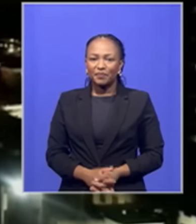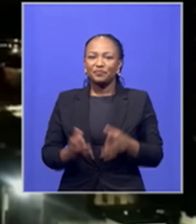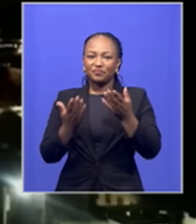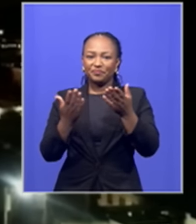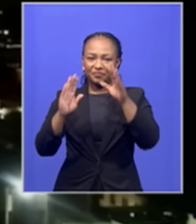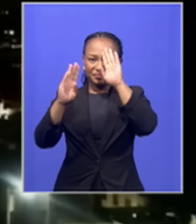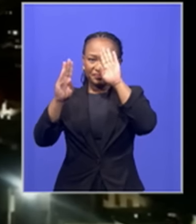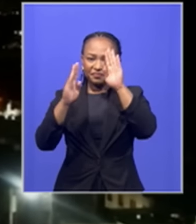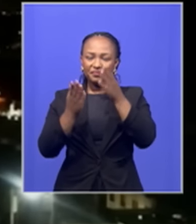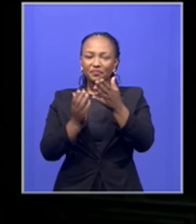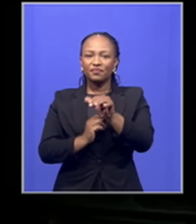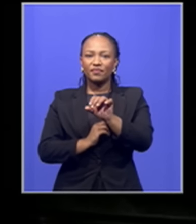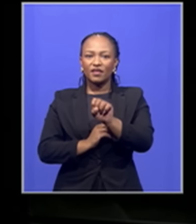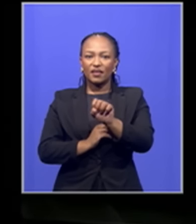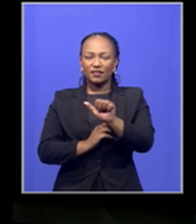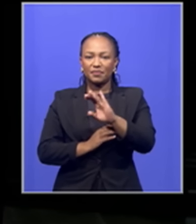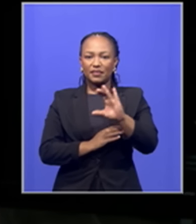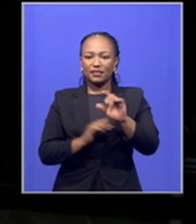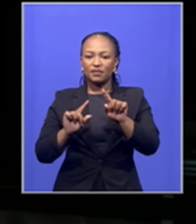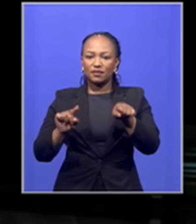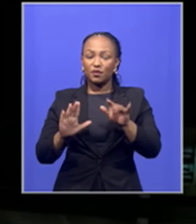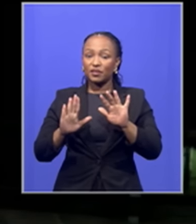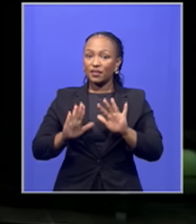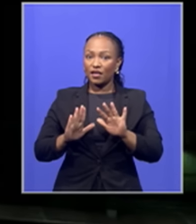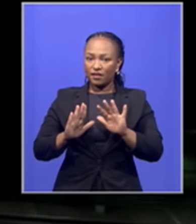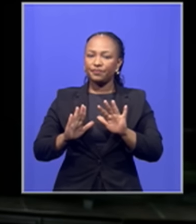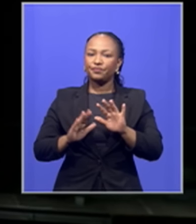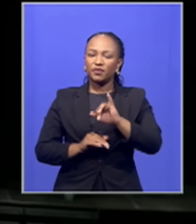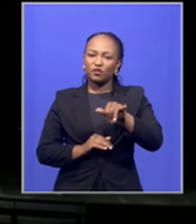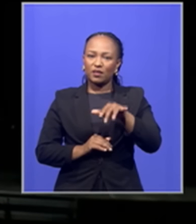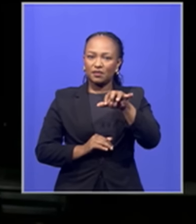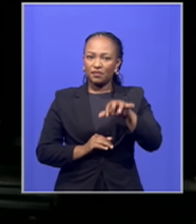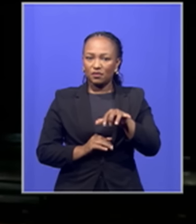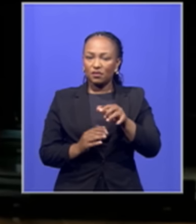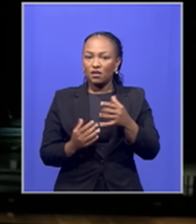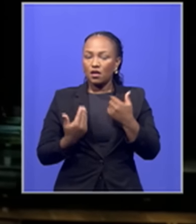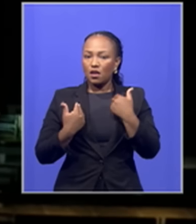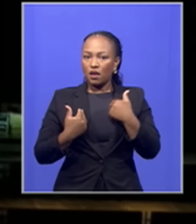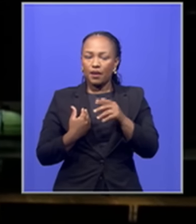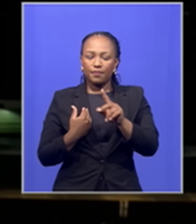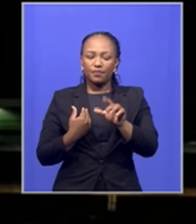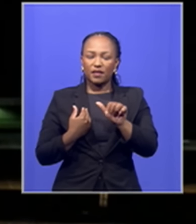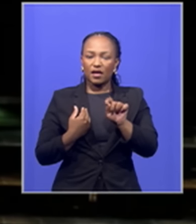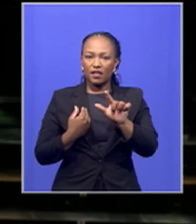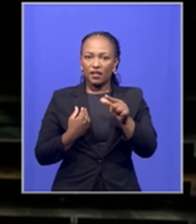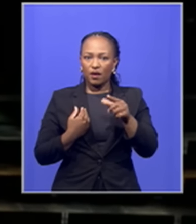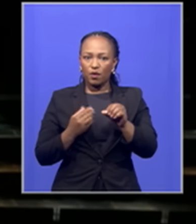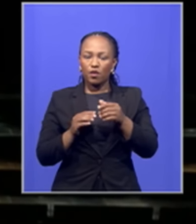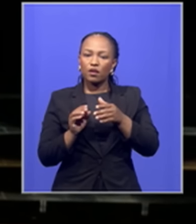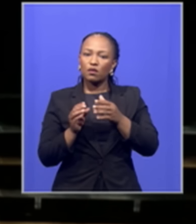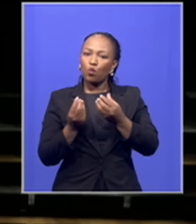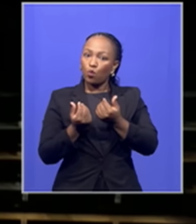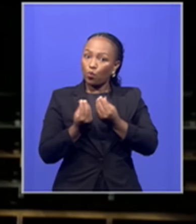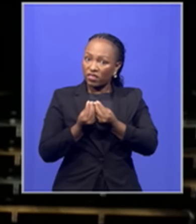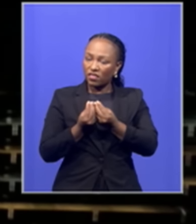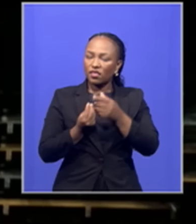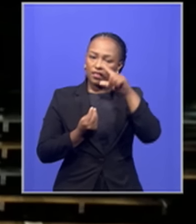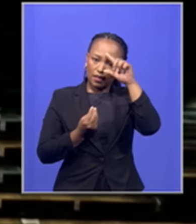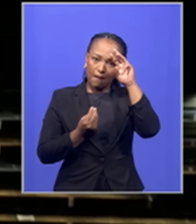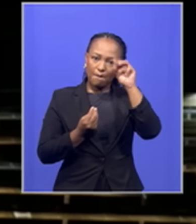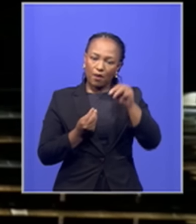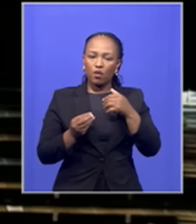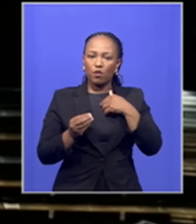Ka tlhamalalo go tswa SABC Studio 10 Auckland Park, Johannesburg, nna Katlego Musielele le Mpho Teme re go tlisetsa